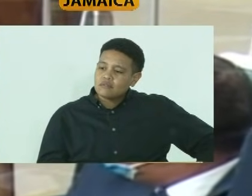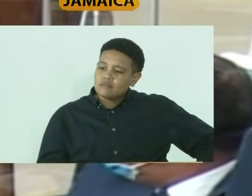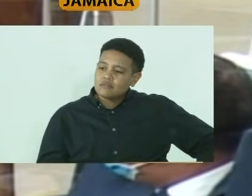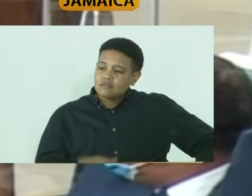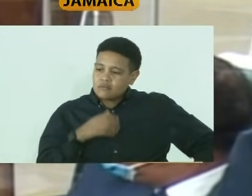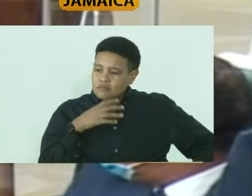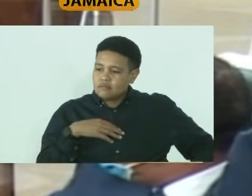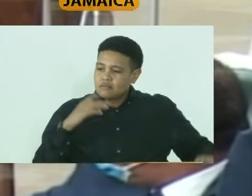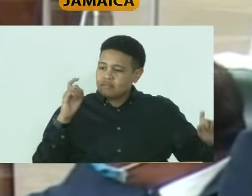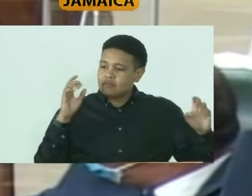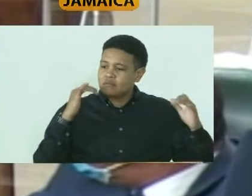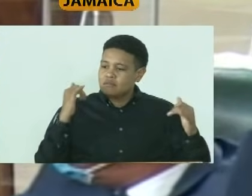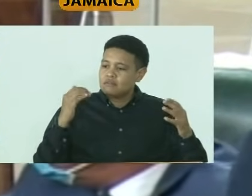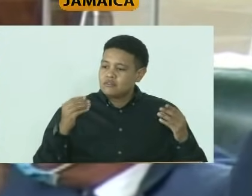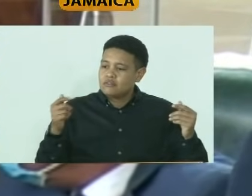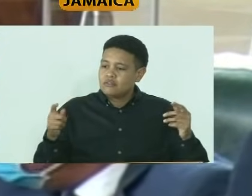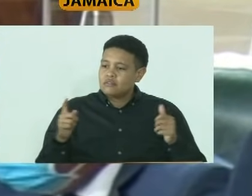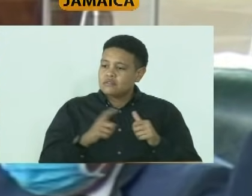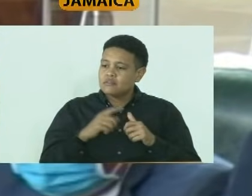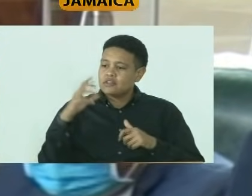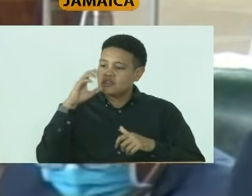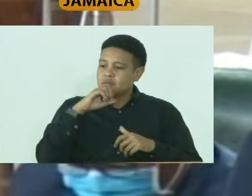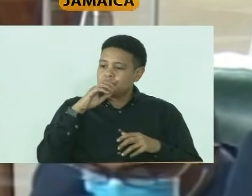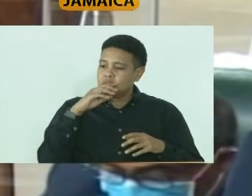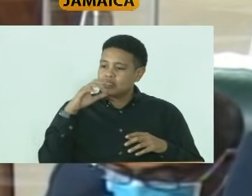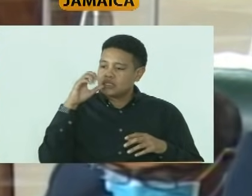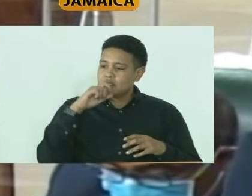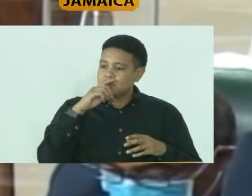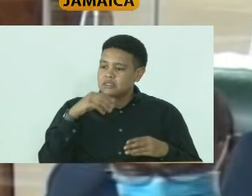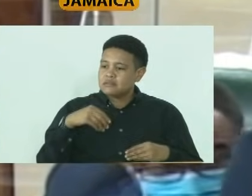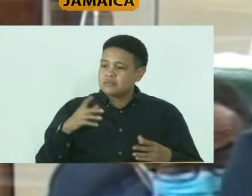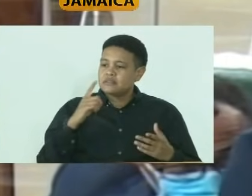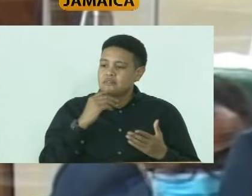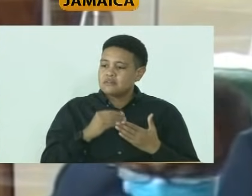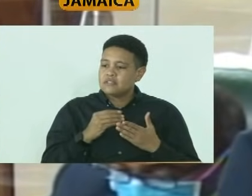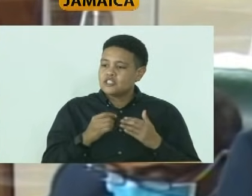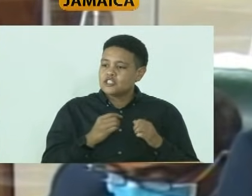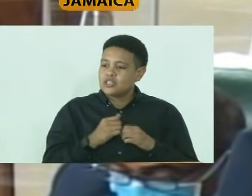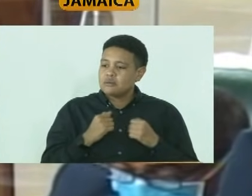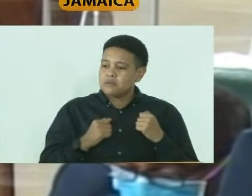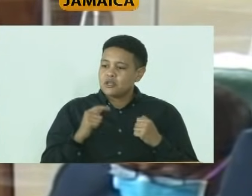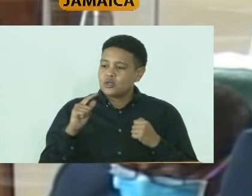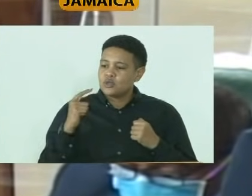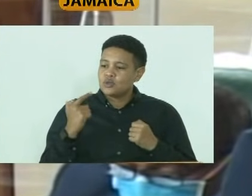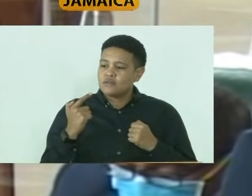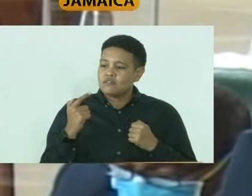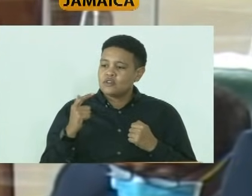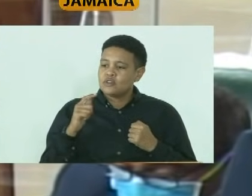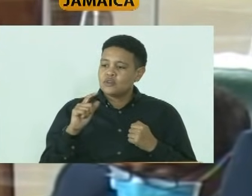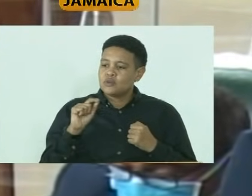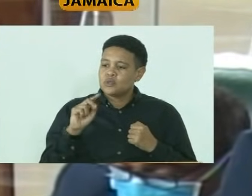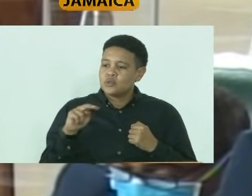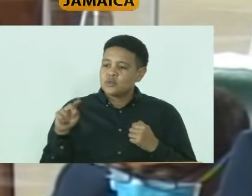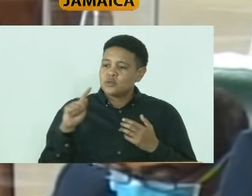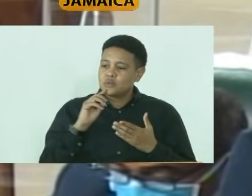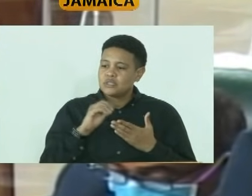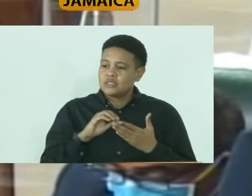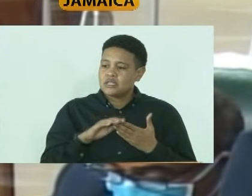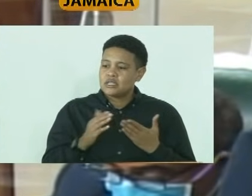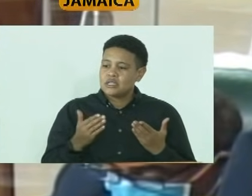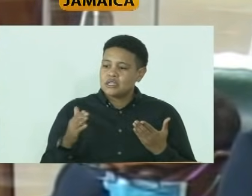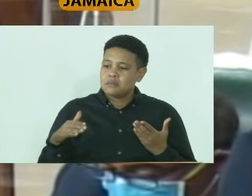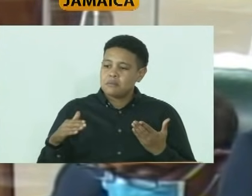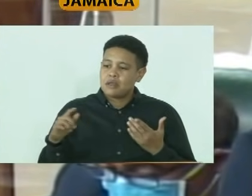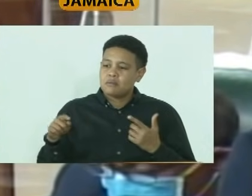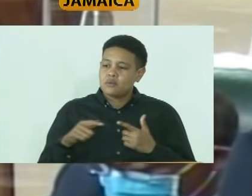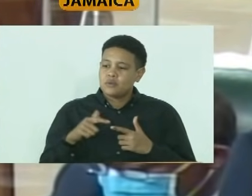of expenditure for the financial year ending March 31st, 2022, which was laid on the table of the House on the 28th